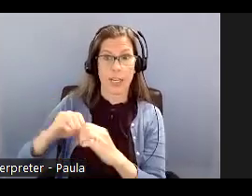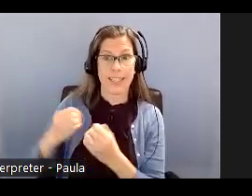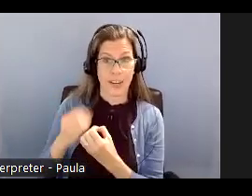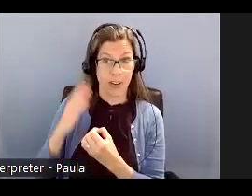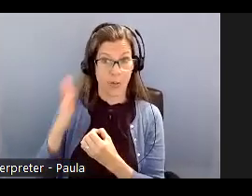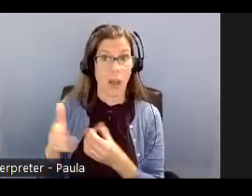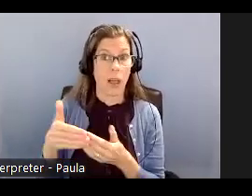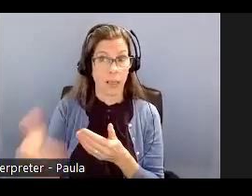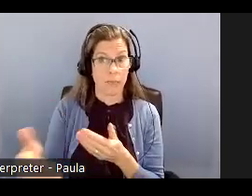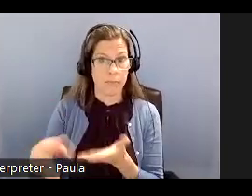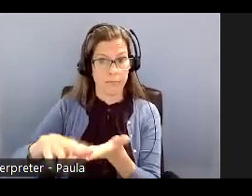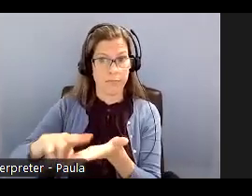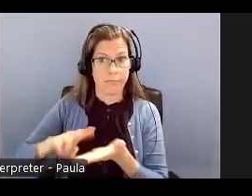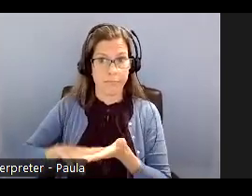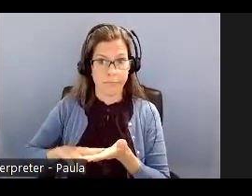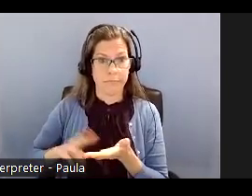slide.